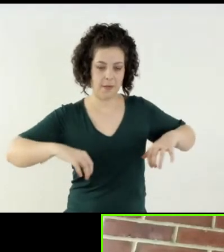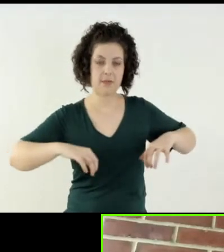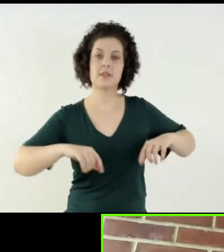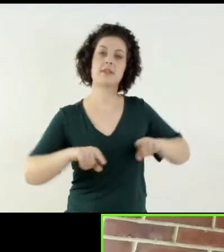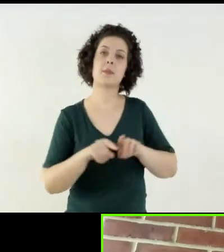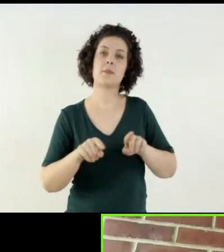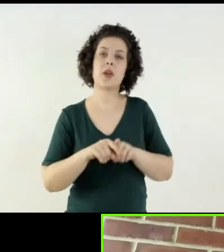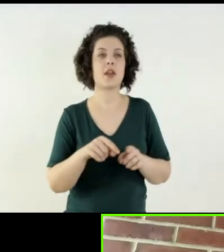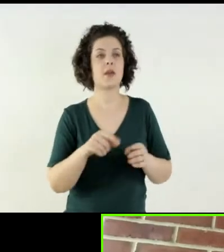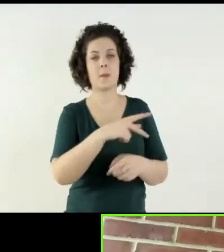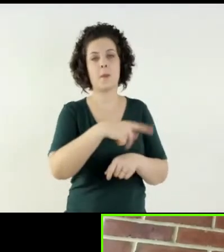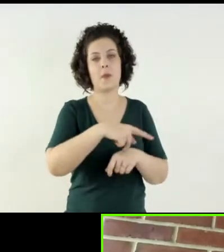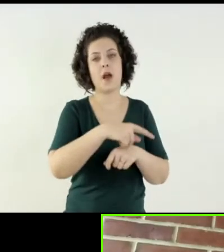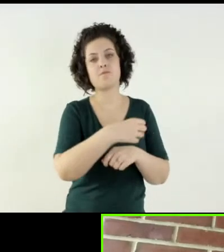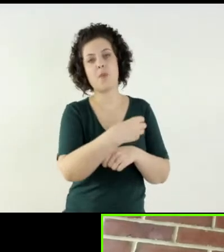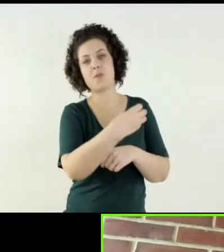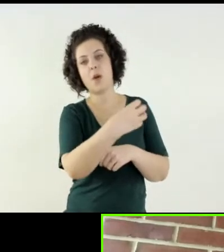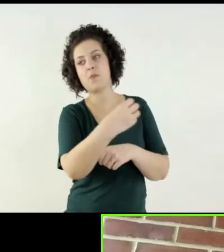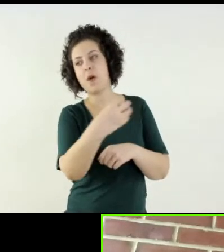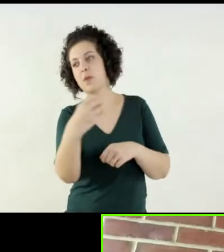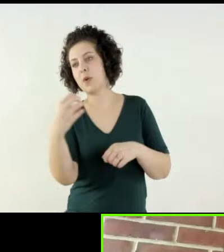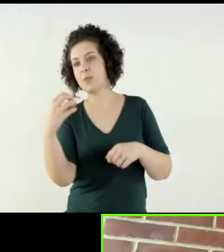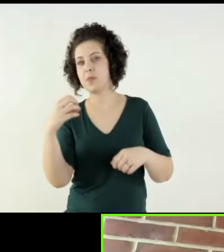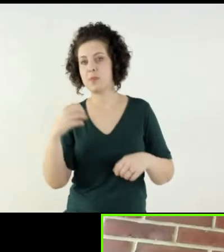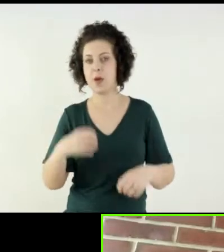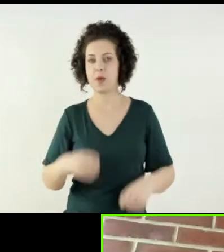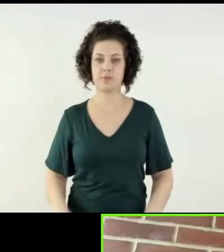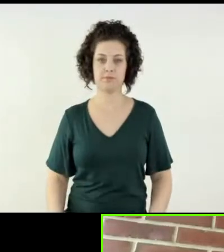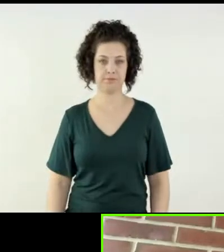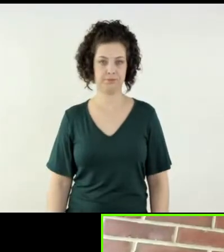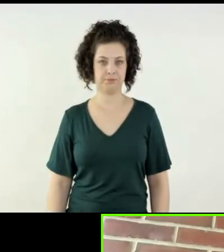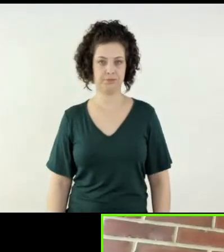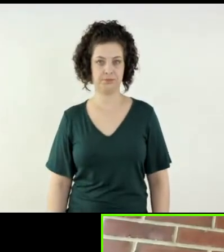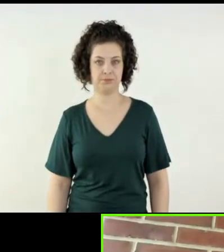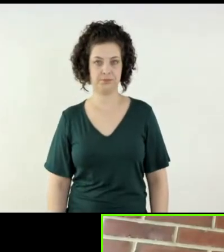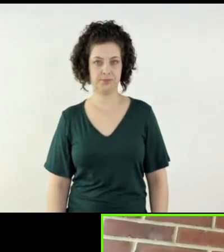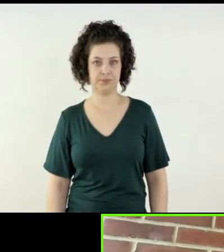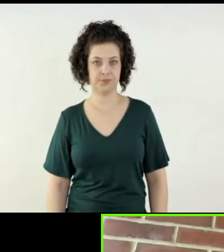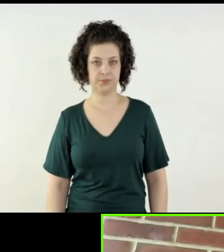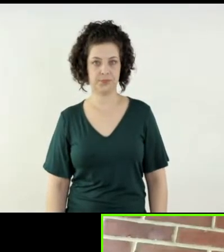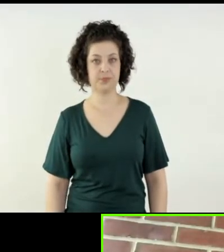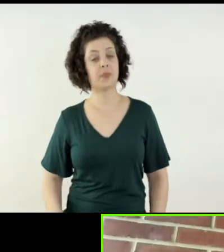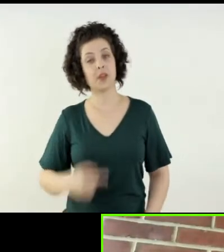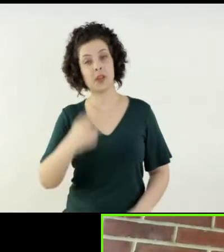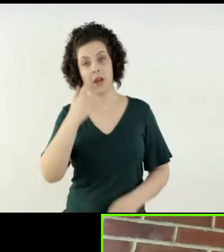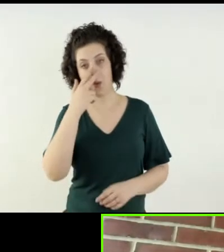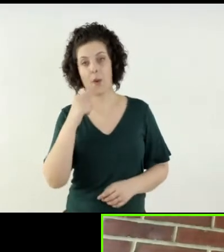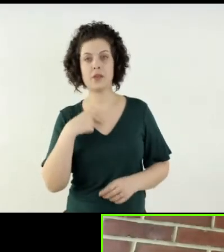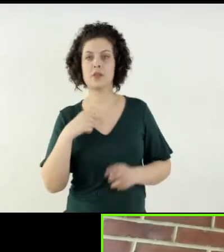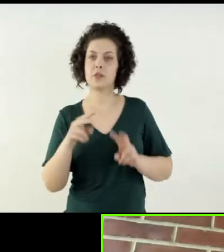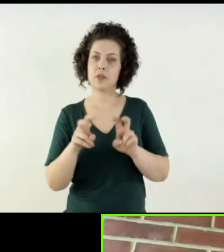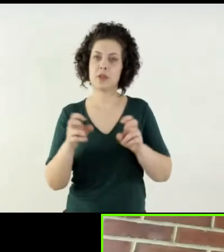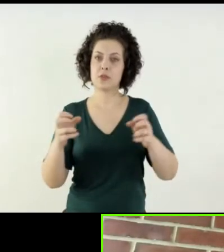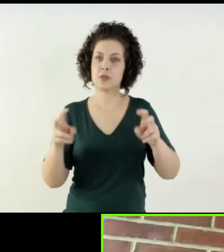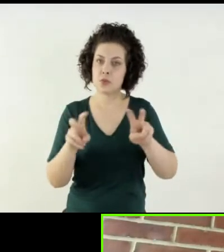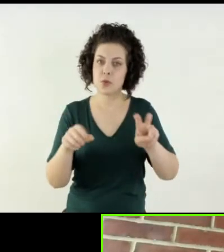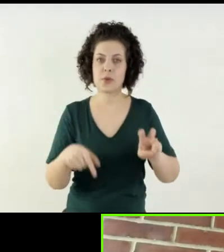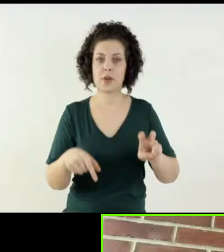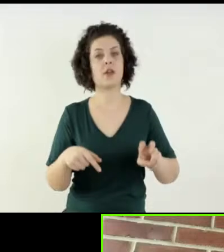And it really, as I hope I alluded to, it blew me wide open. I think for a lot of